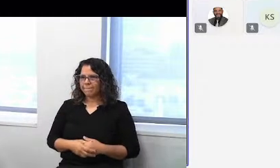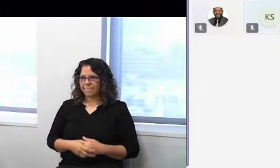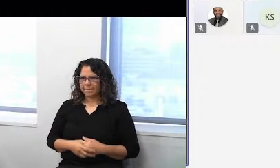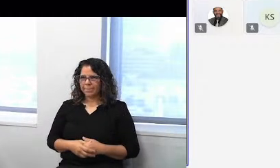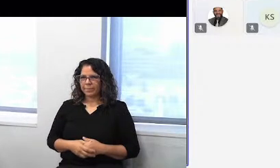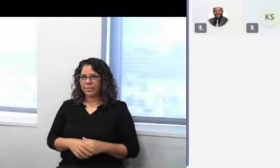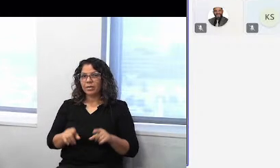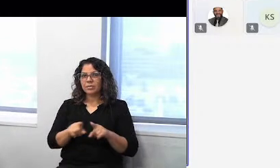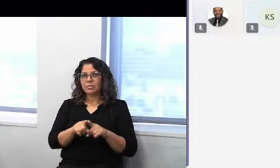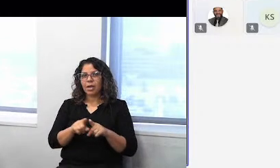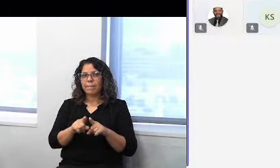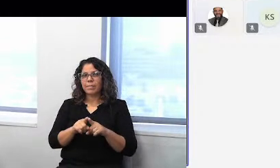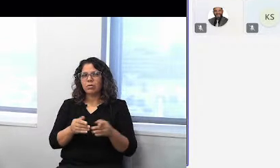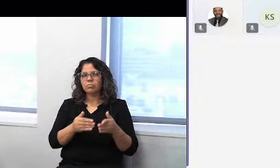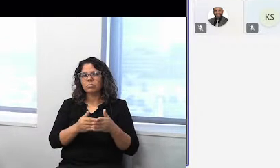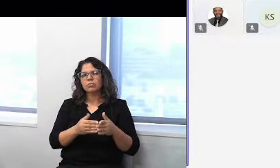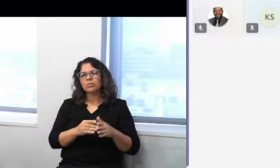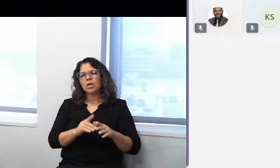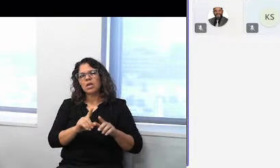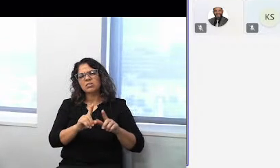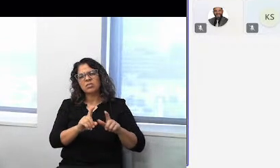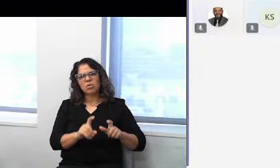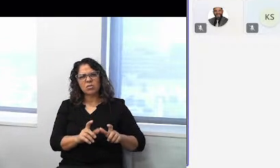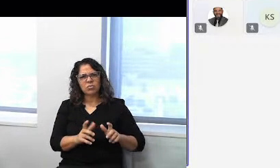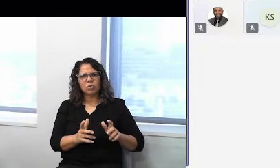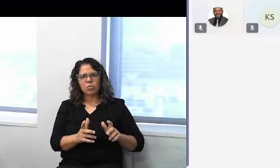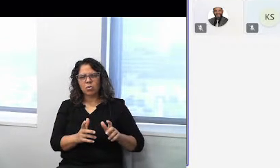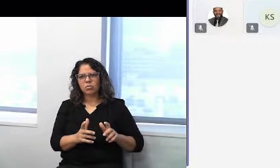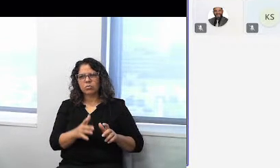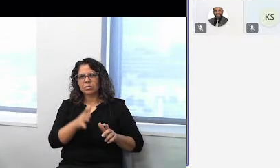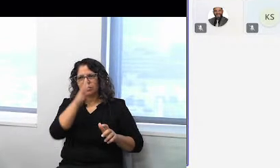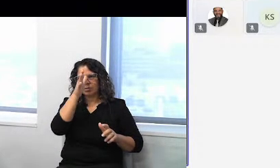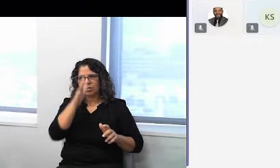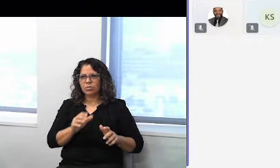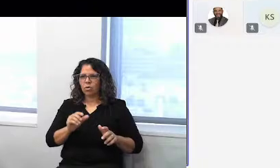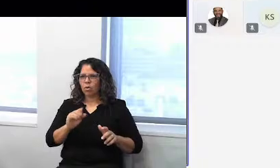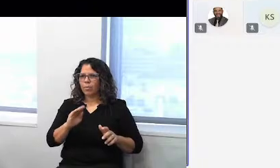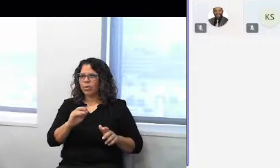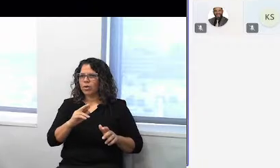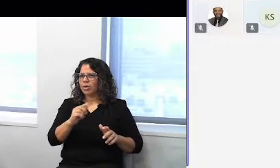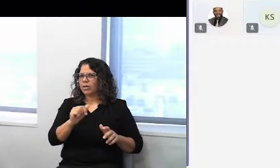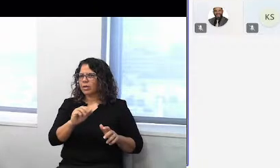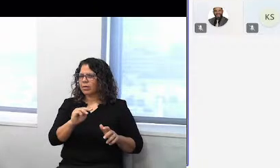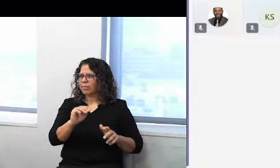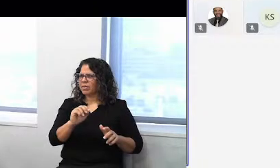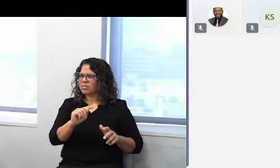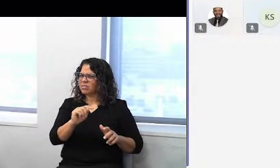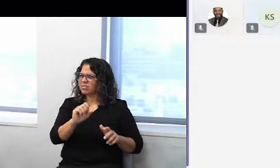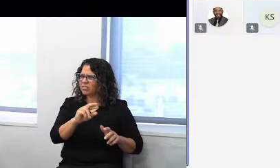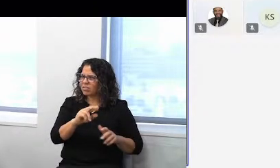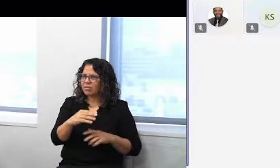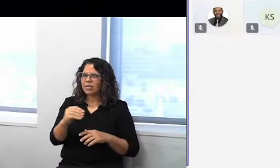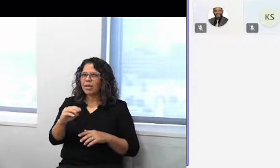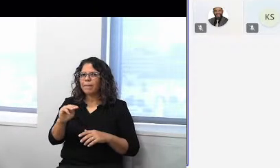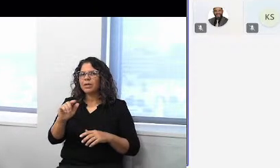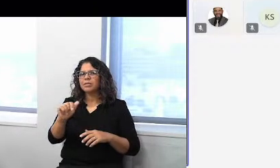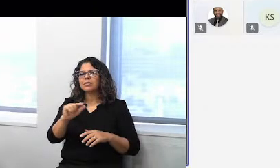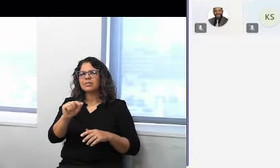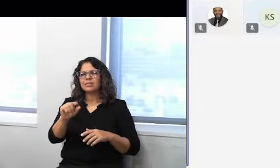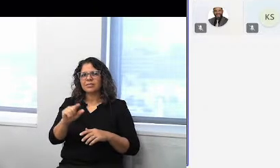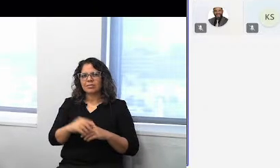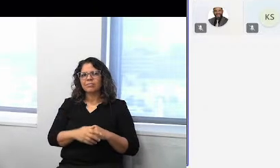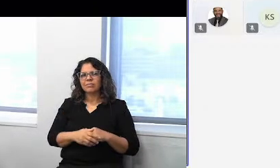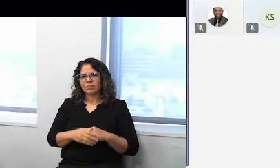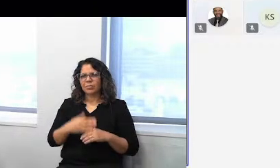cross-examination of the gentlemen who've been speaking today, Mr. Burgermeister and Mr. Melendez. And can I get an estimate of that? Bondholders, please. Mr.